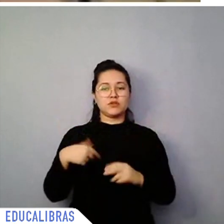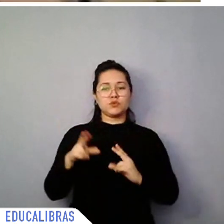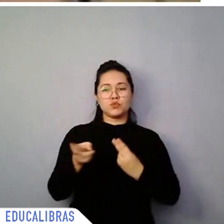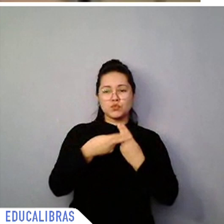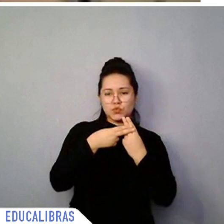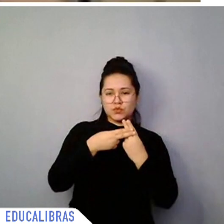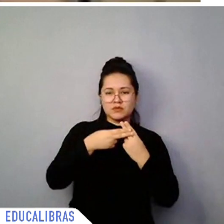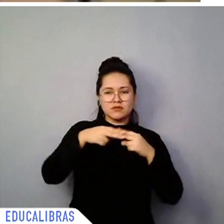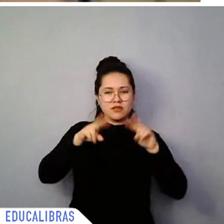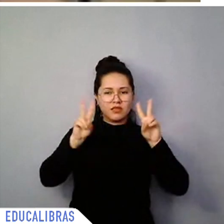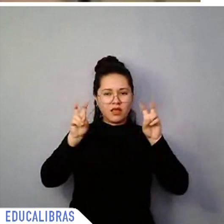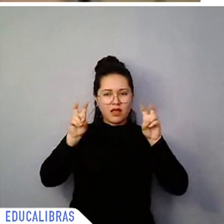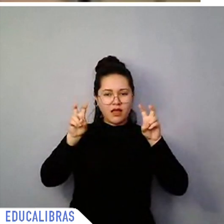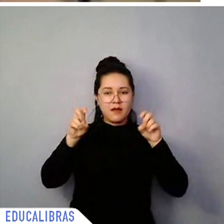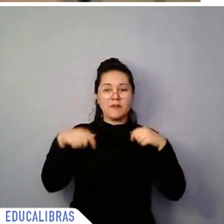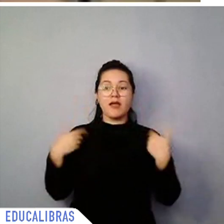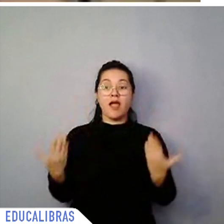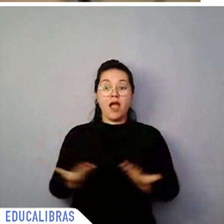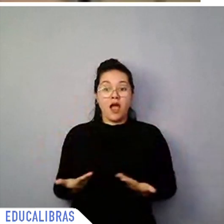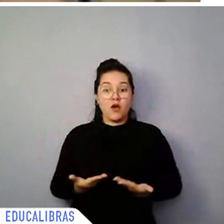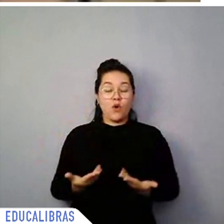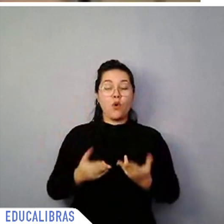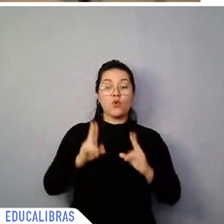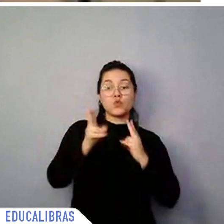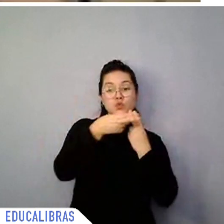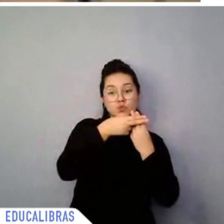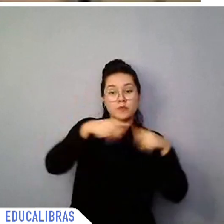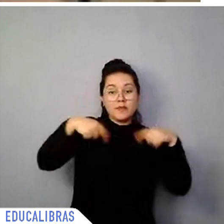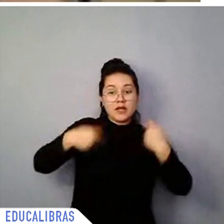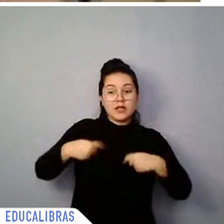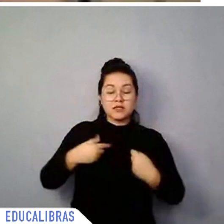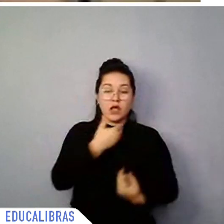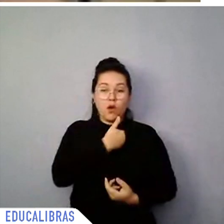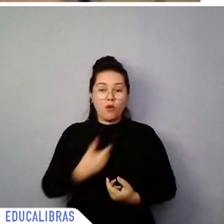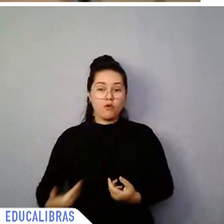that we started talking about the